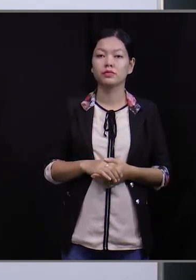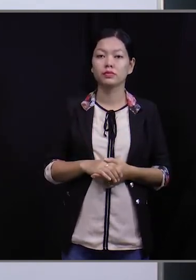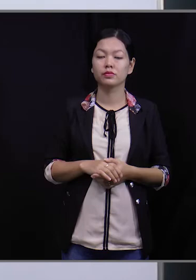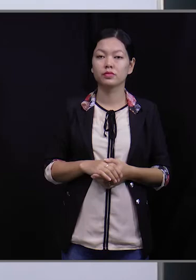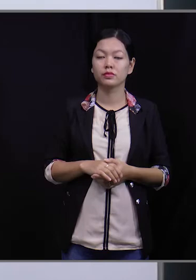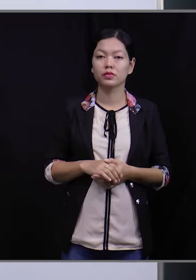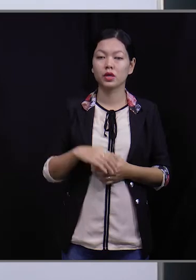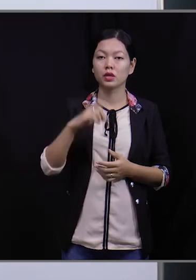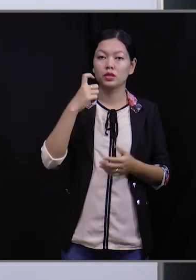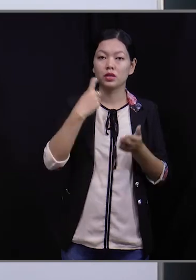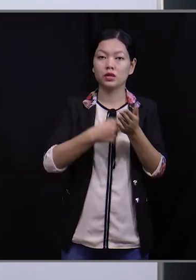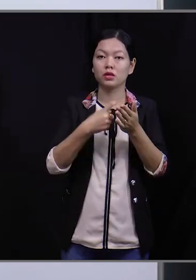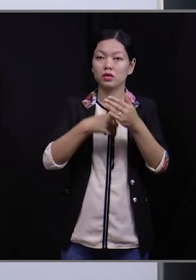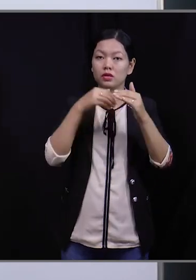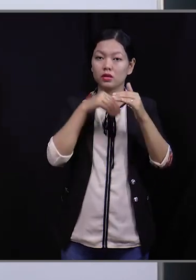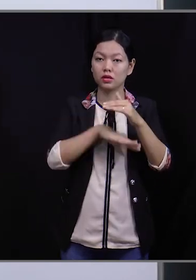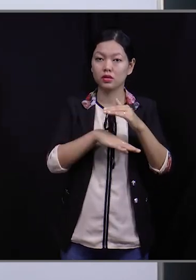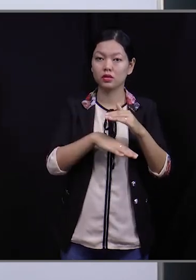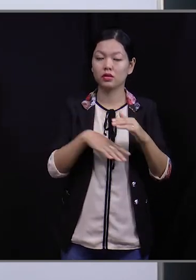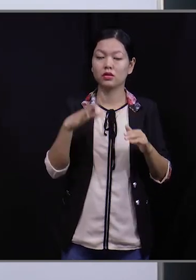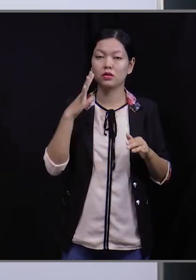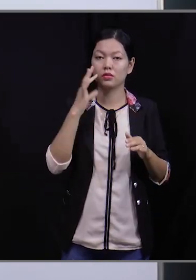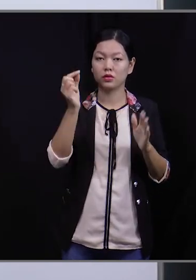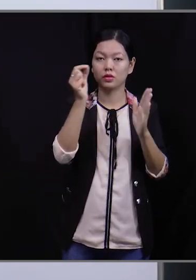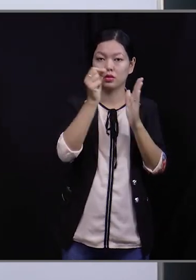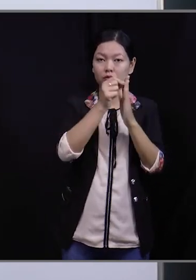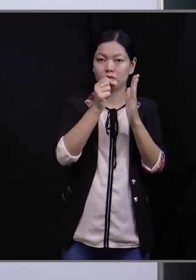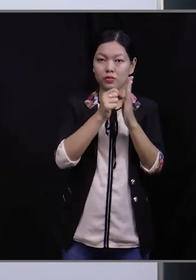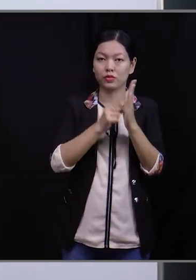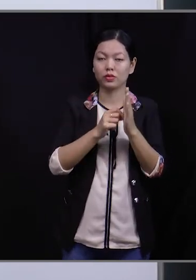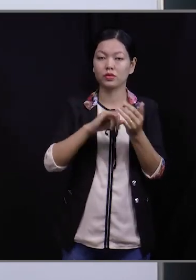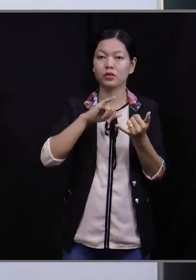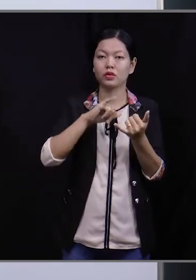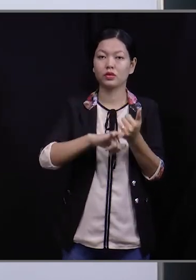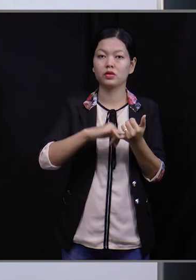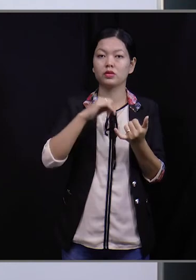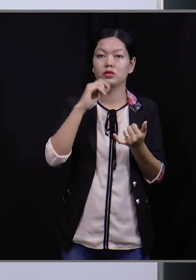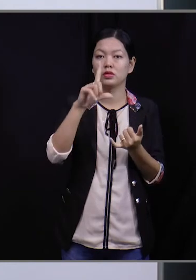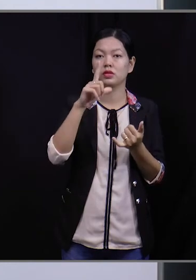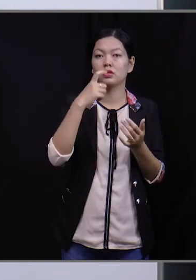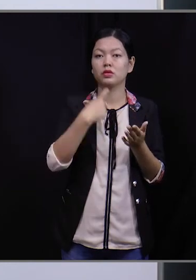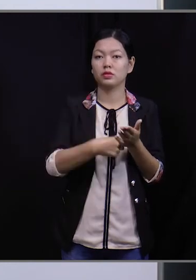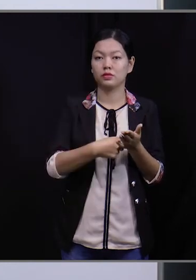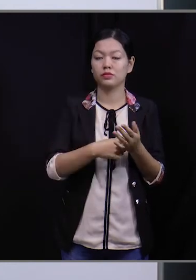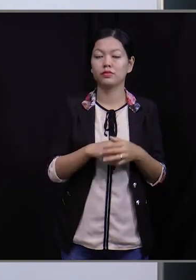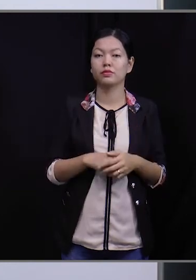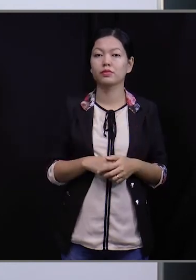this, under CRR, we also have one acronym, SLR. It stands